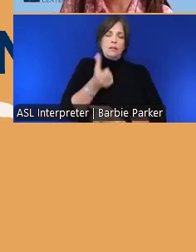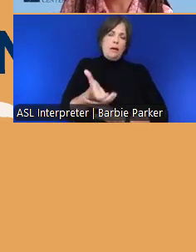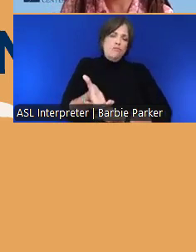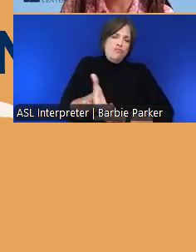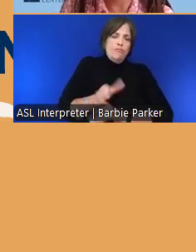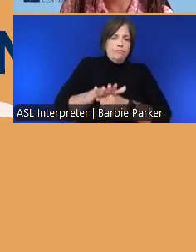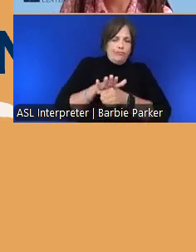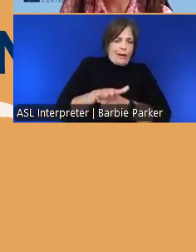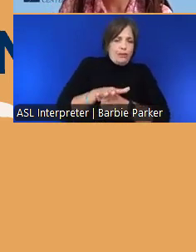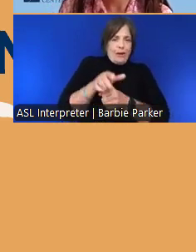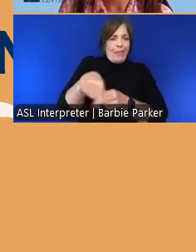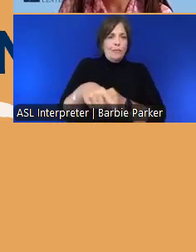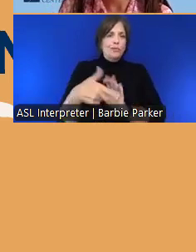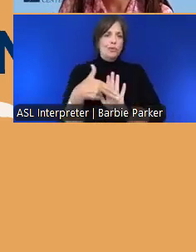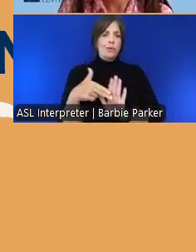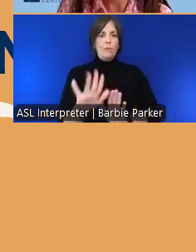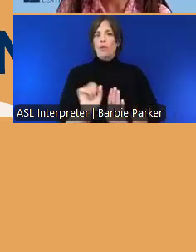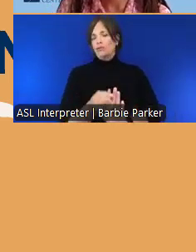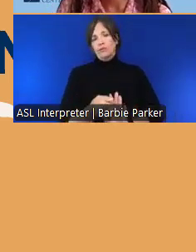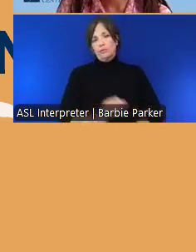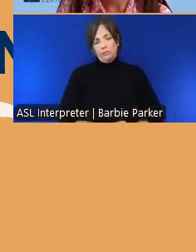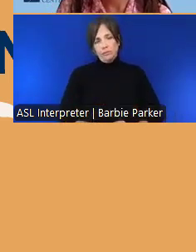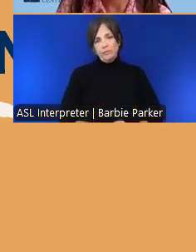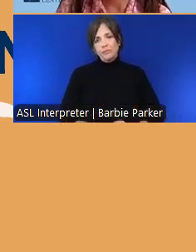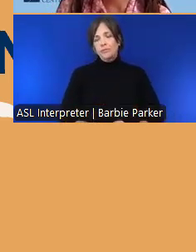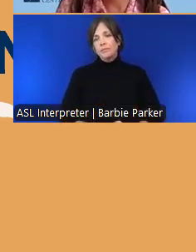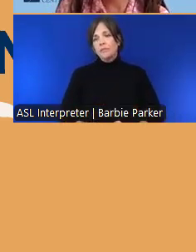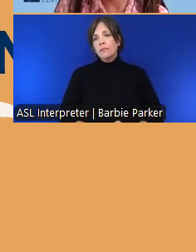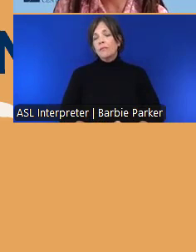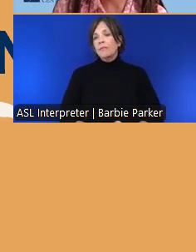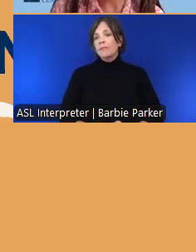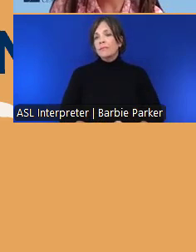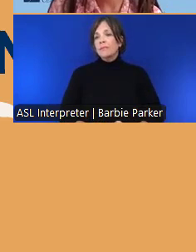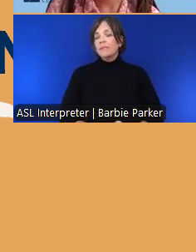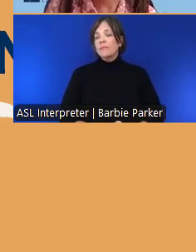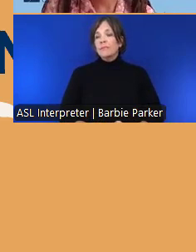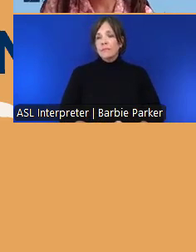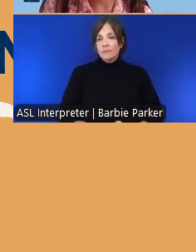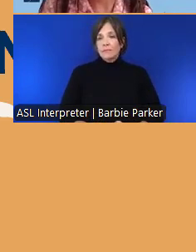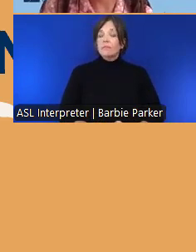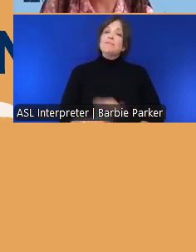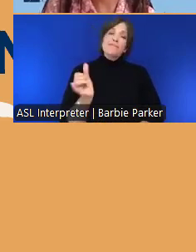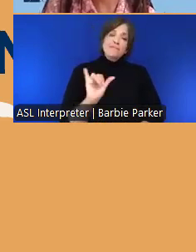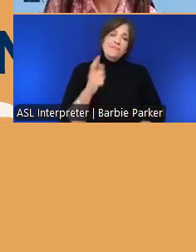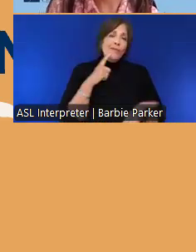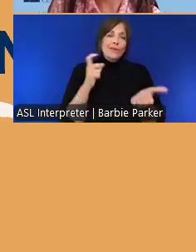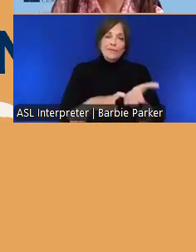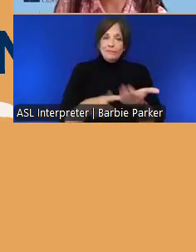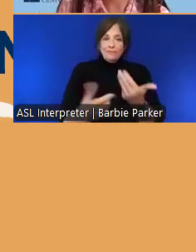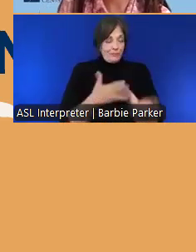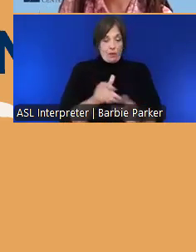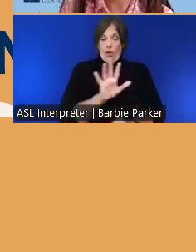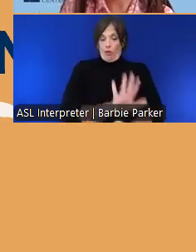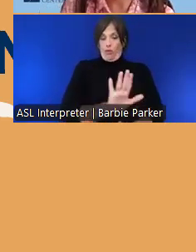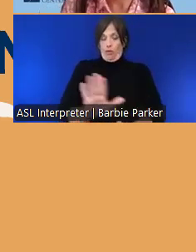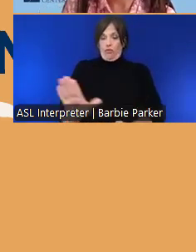them into labeling it. recognizing that regardless of the terminology that